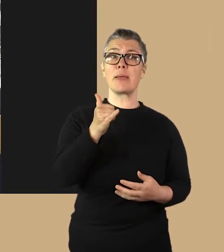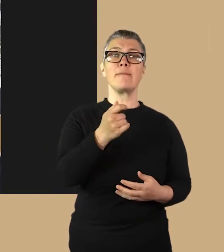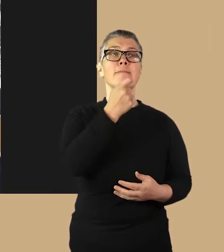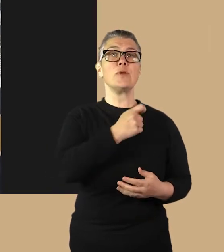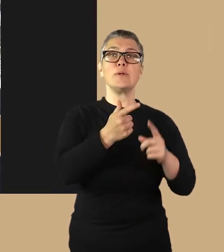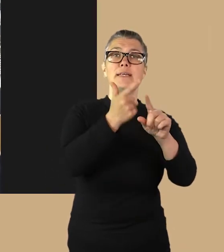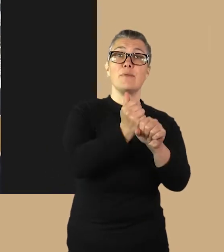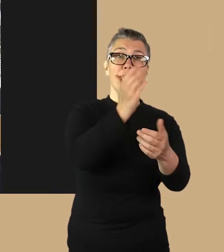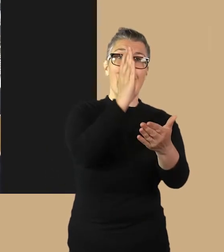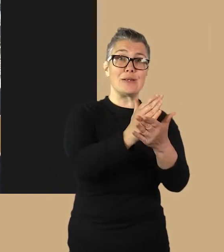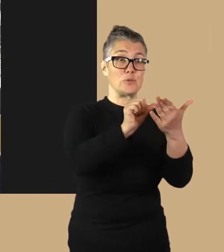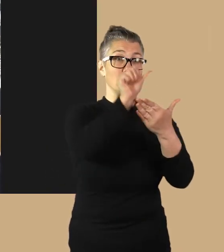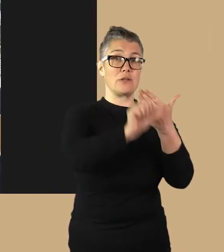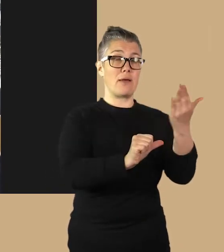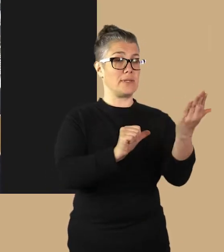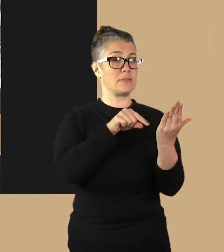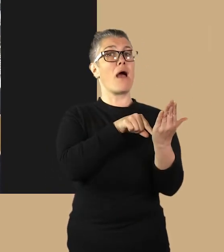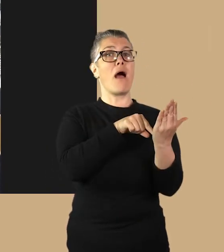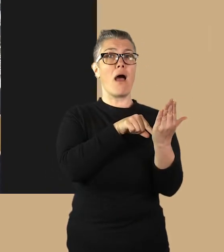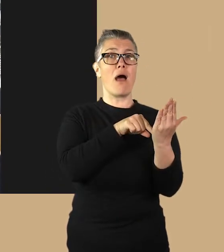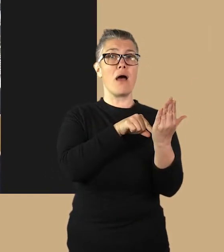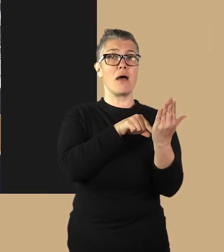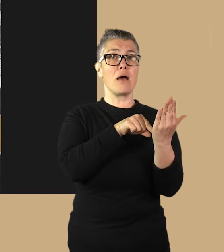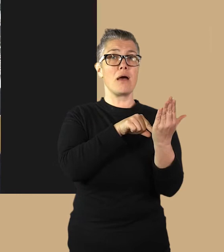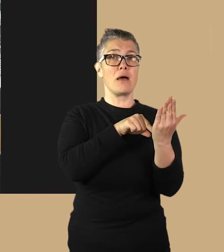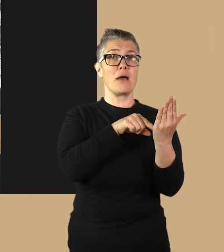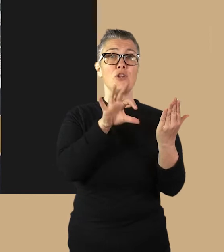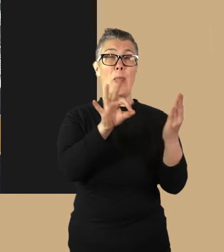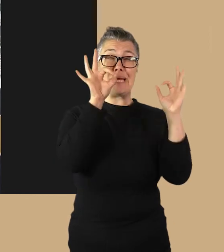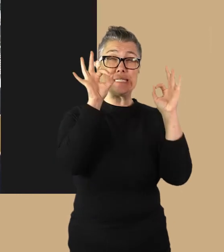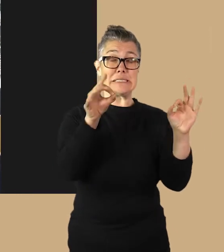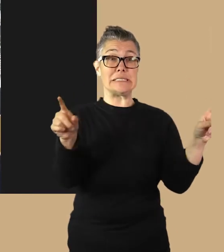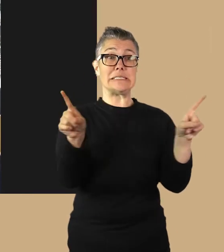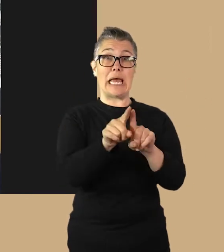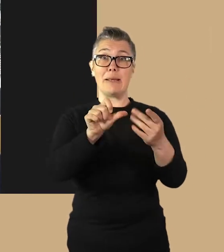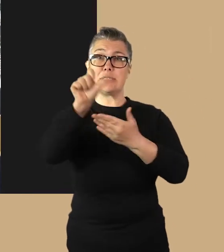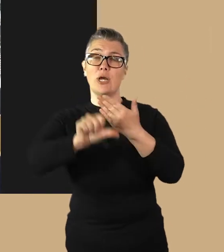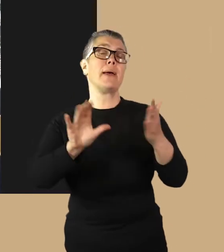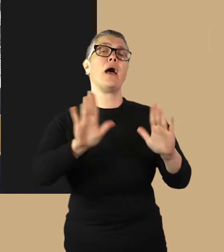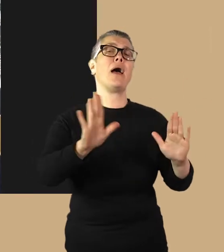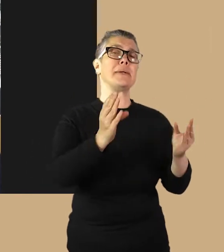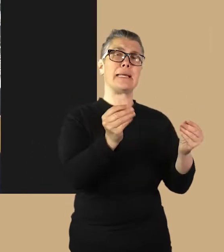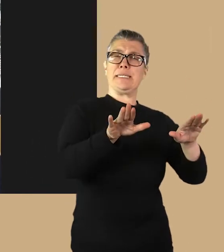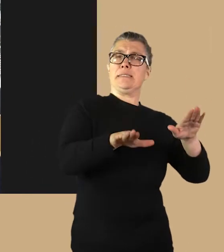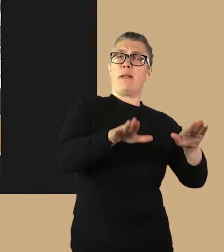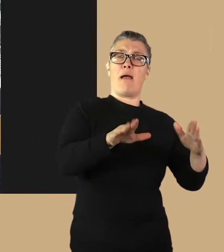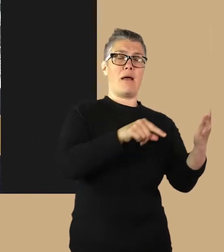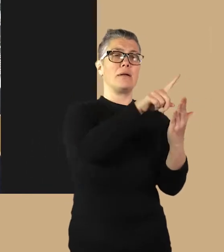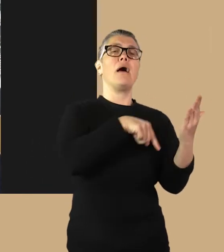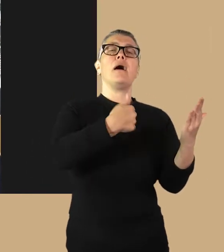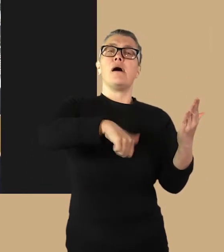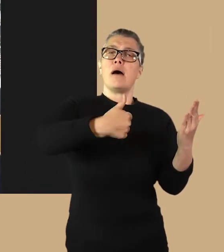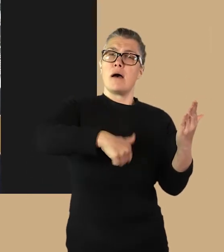few optimal examples of actual assignments, maybe not the exact same assignment, but, like